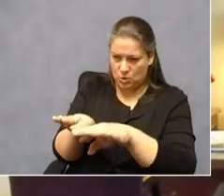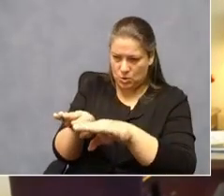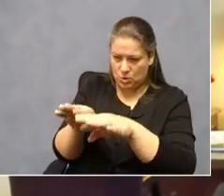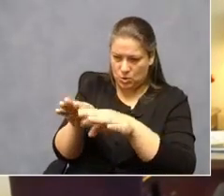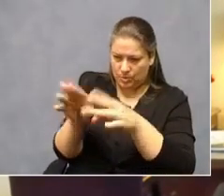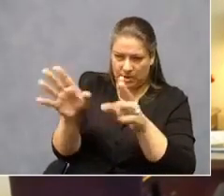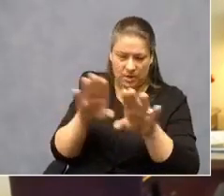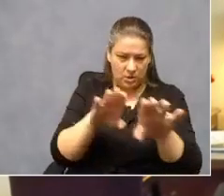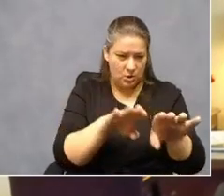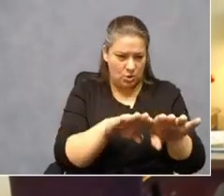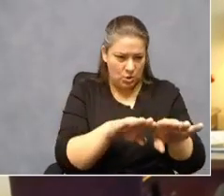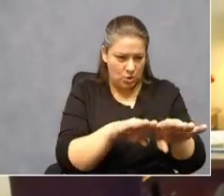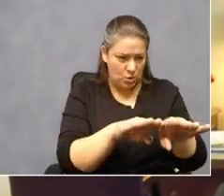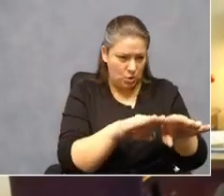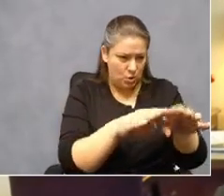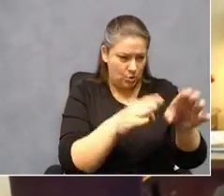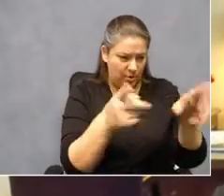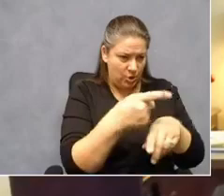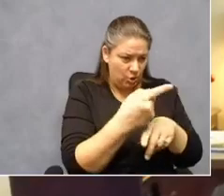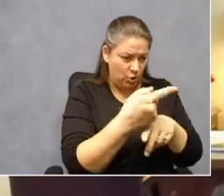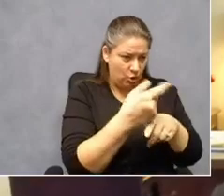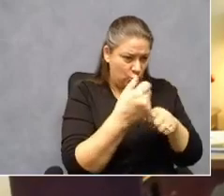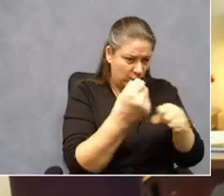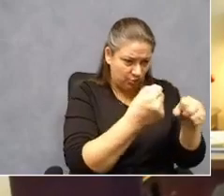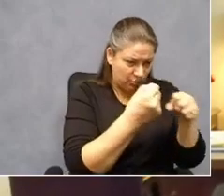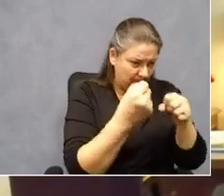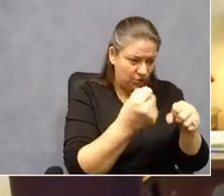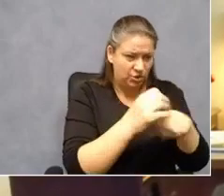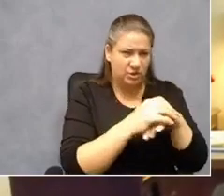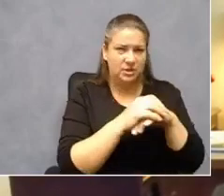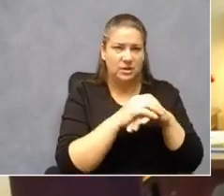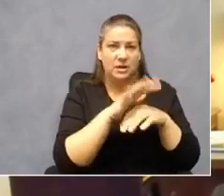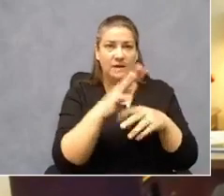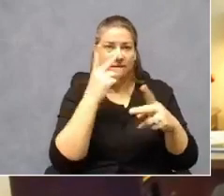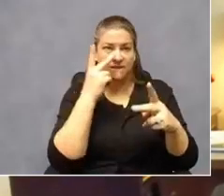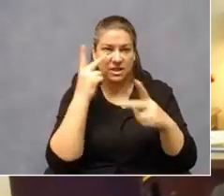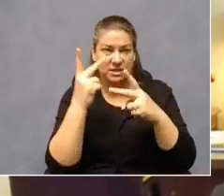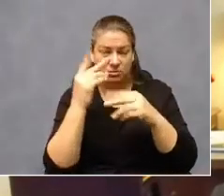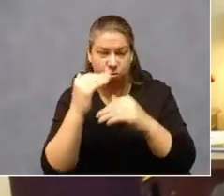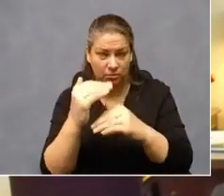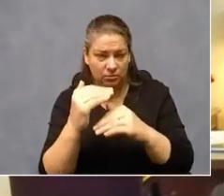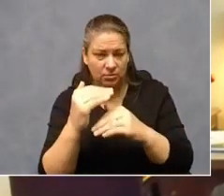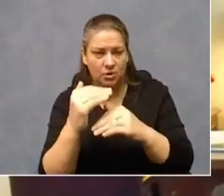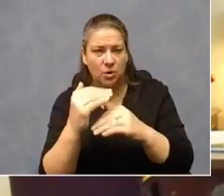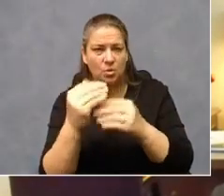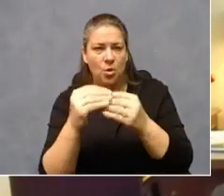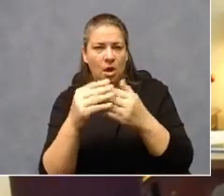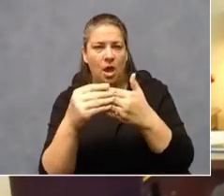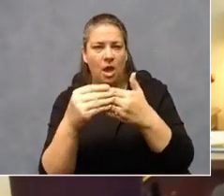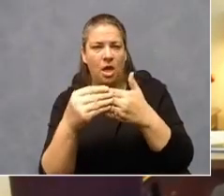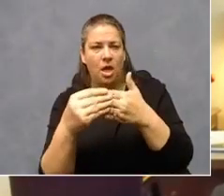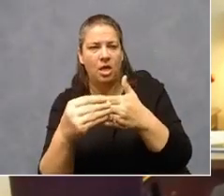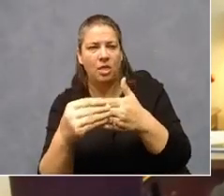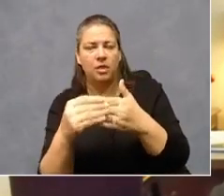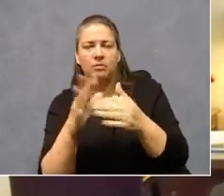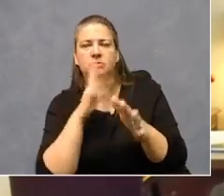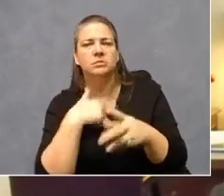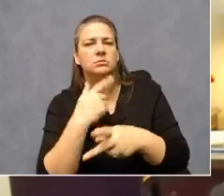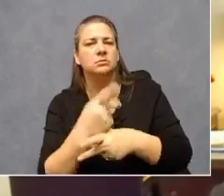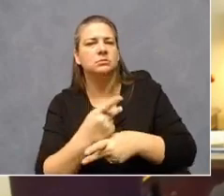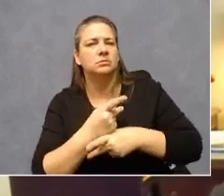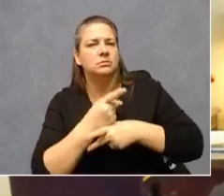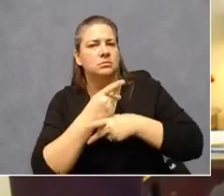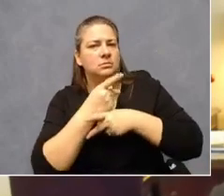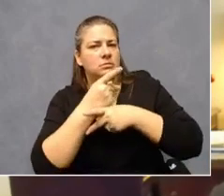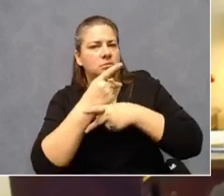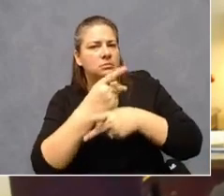began to loosen some visitation policies. But I will admit, we were very careful and very